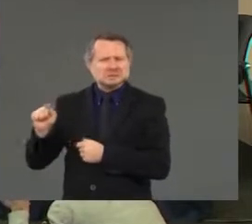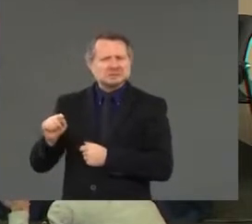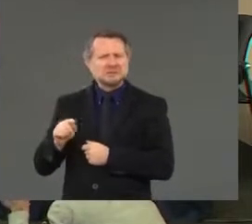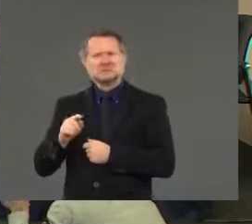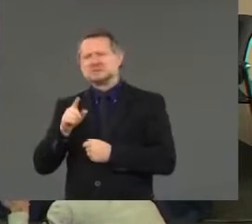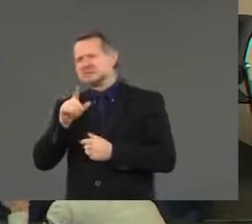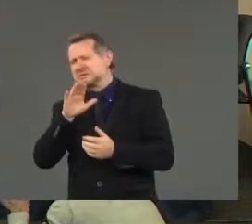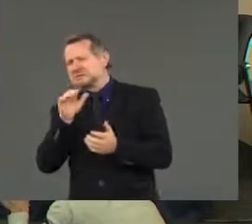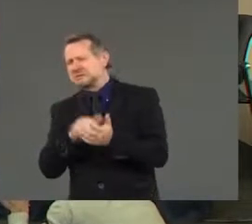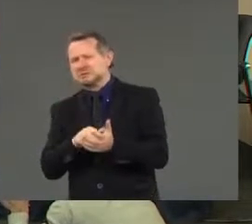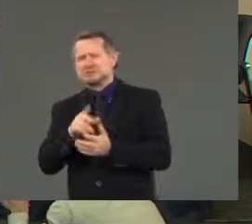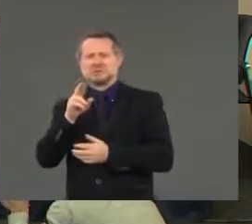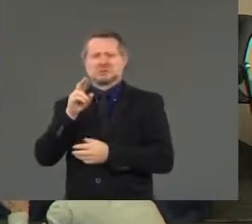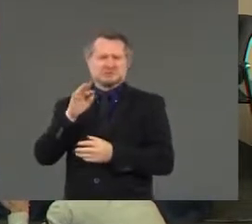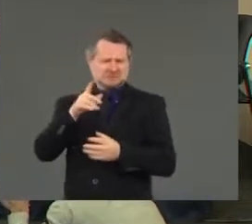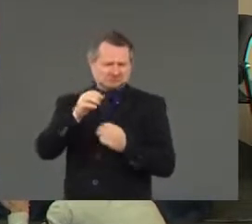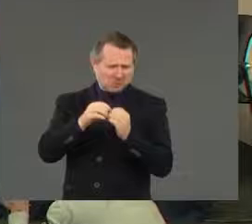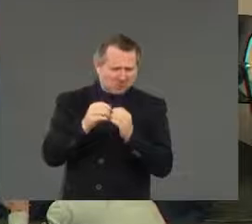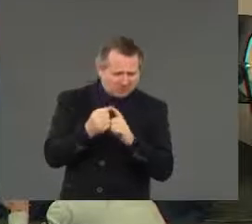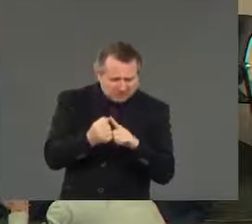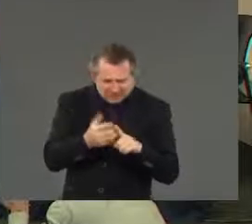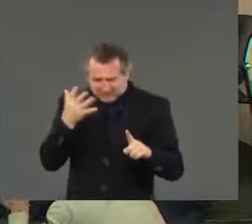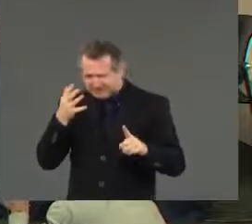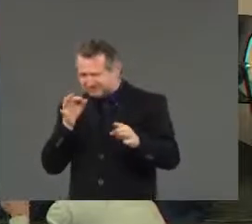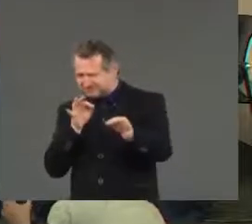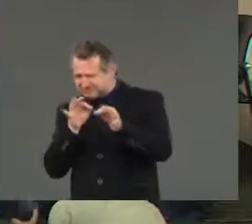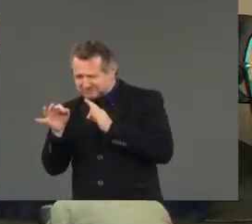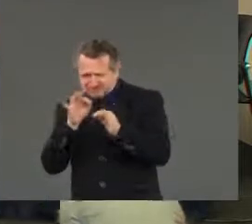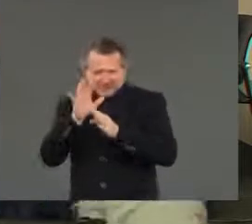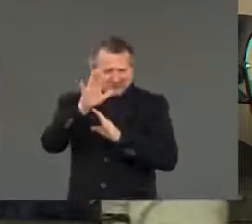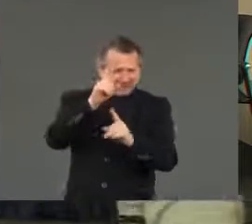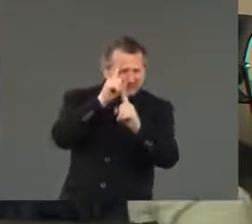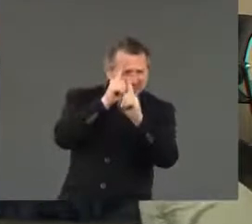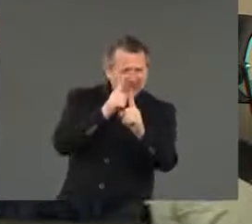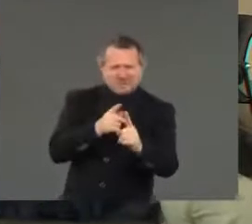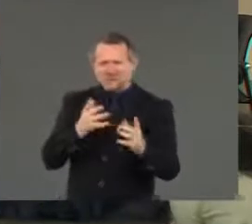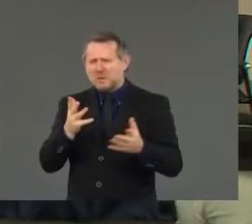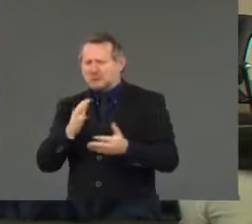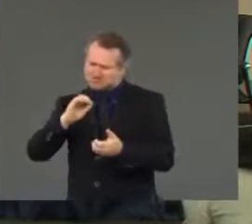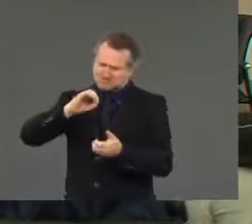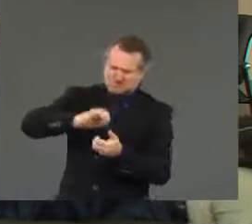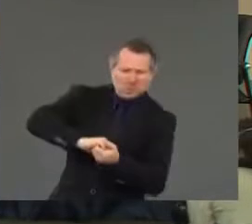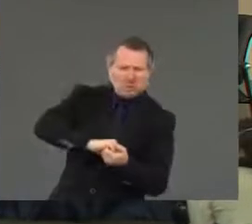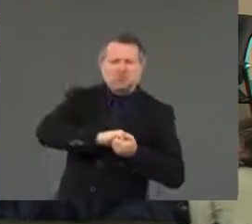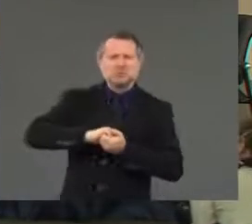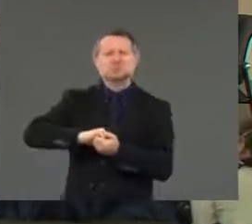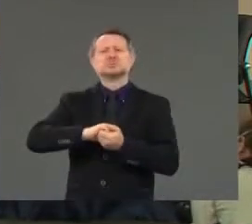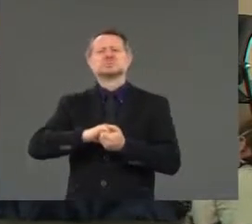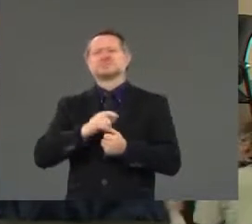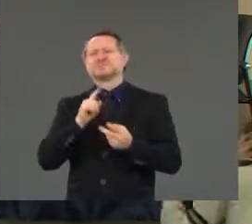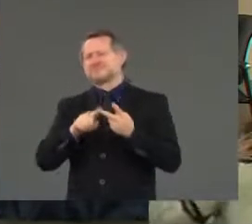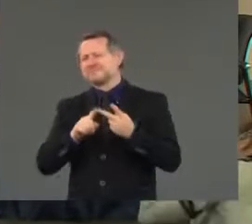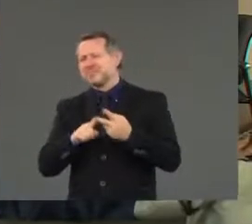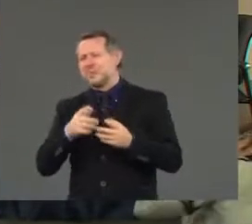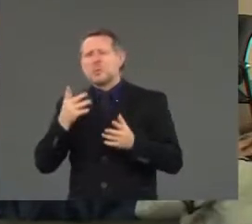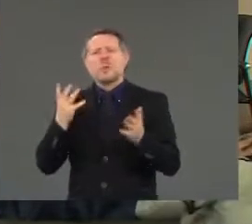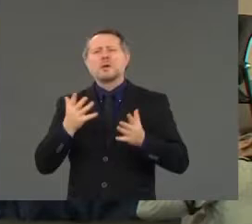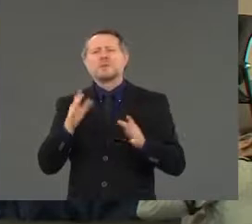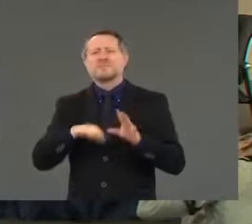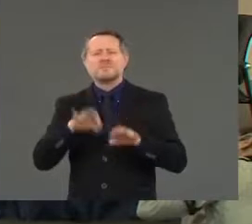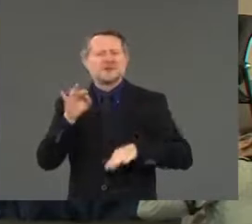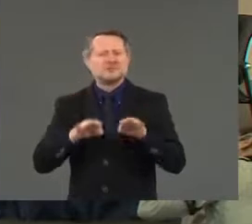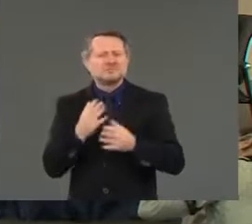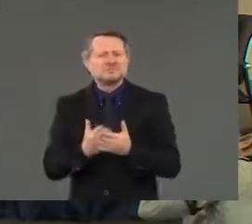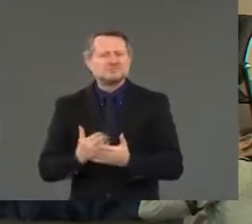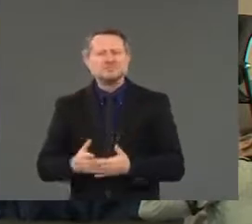please elaborate on what the goal of that partnership is and if they have any findings so far or if it's